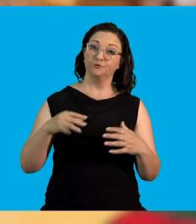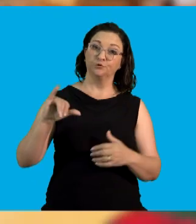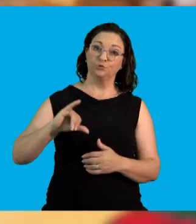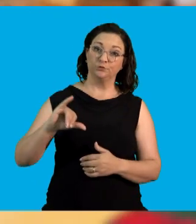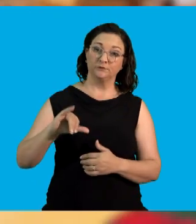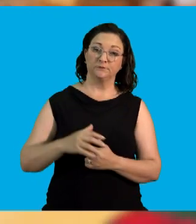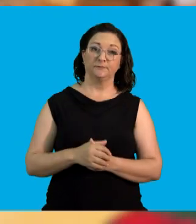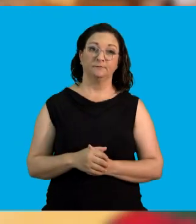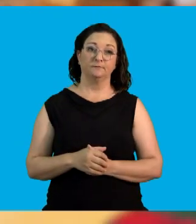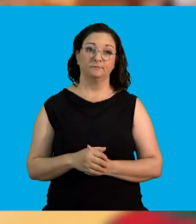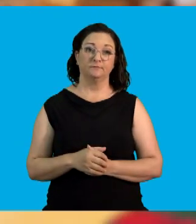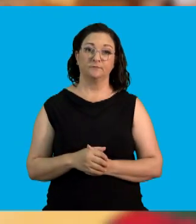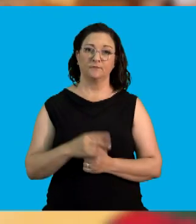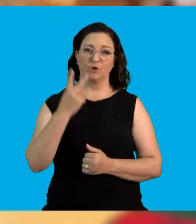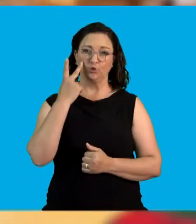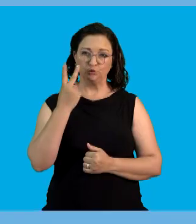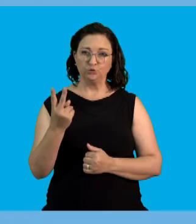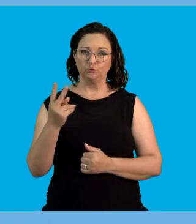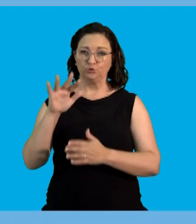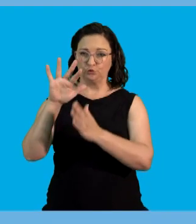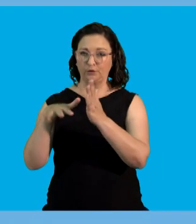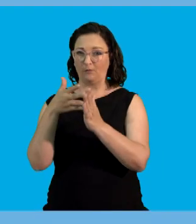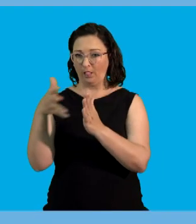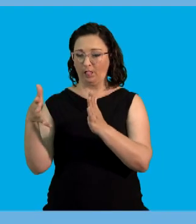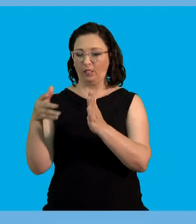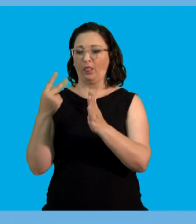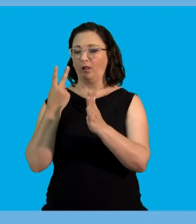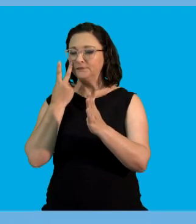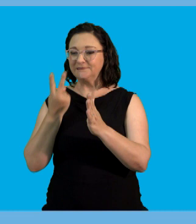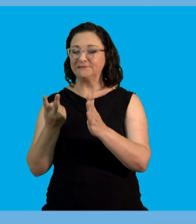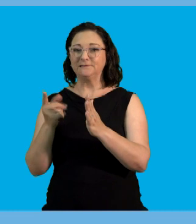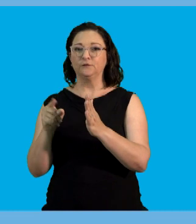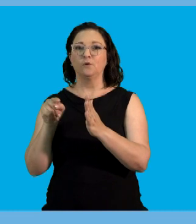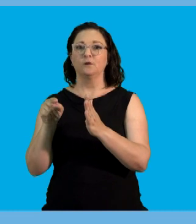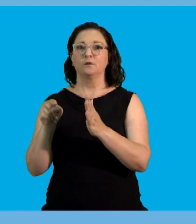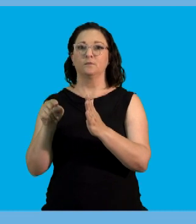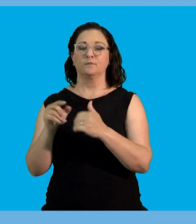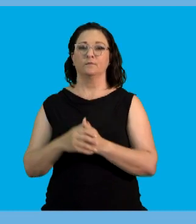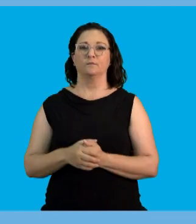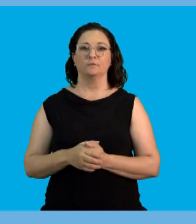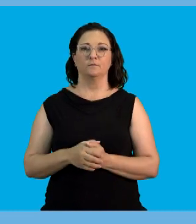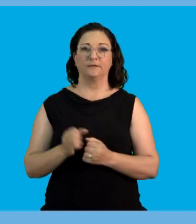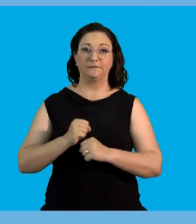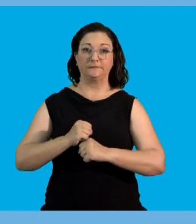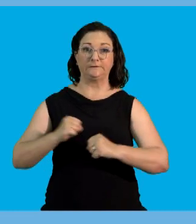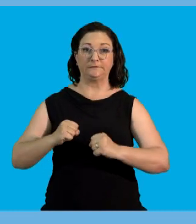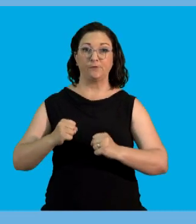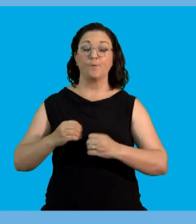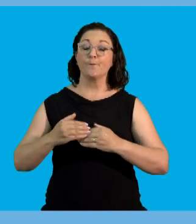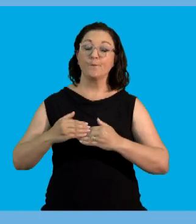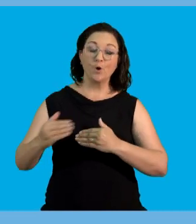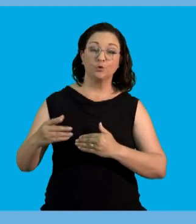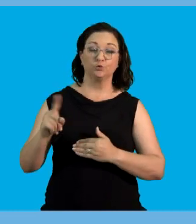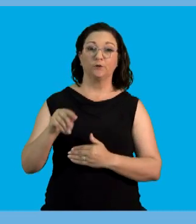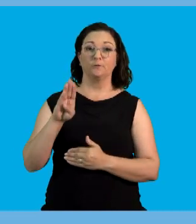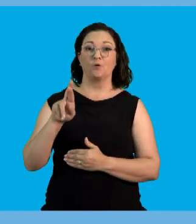greater expansion as compared to the other ones? So by looking at this table that we have, we are seeing that the one that expands the most